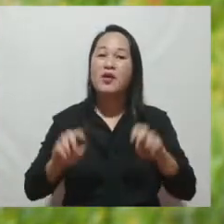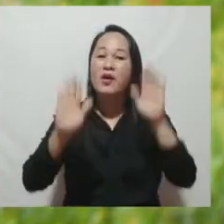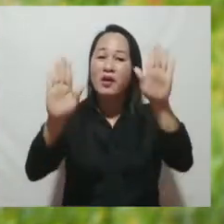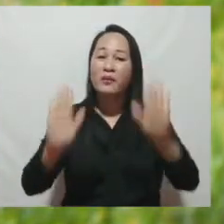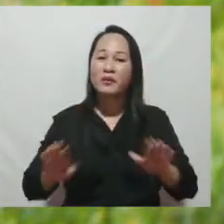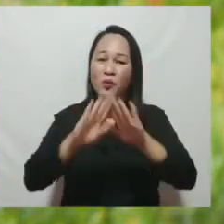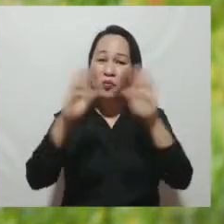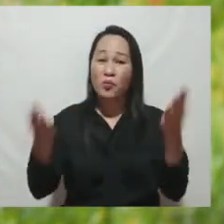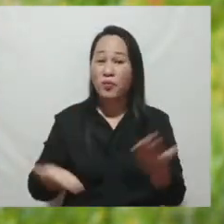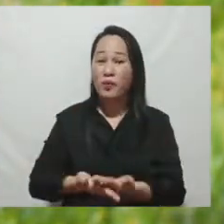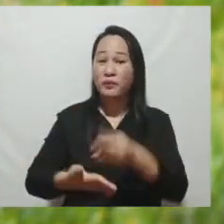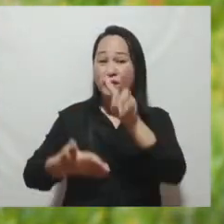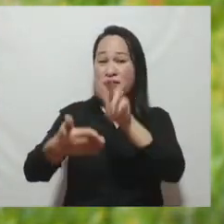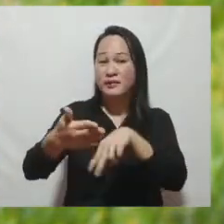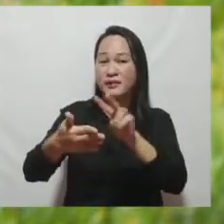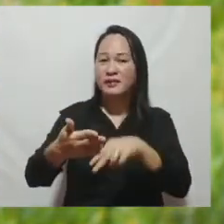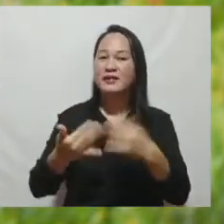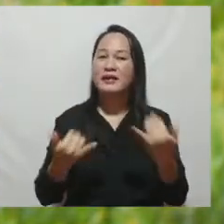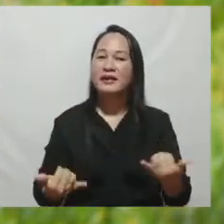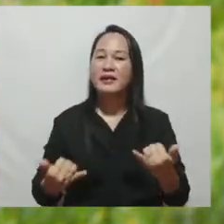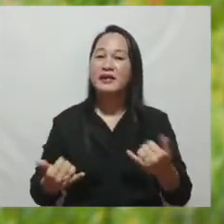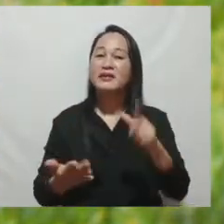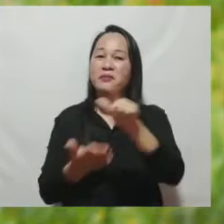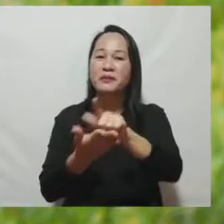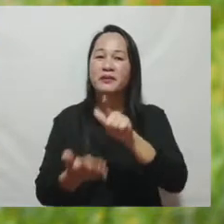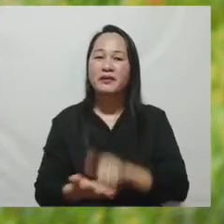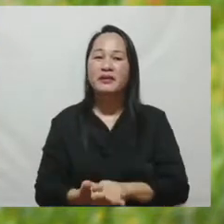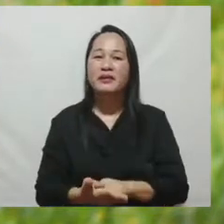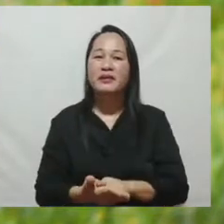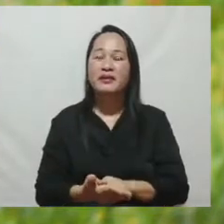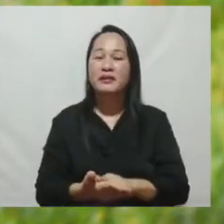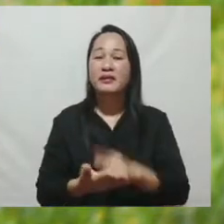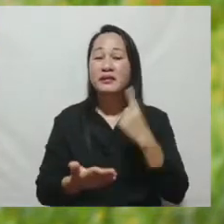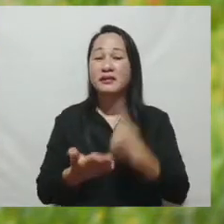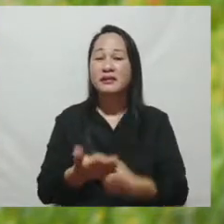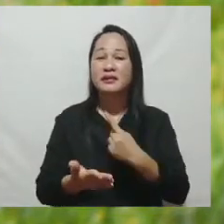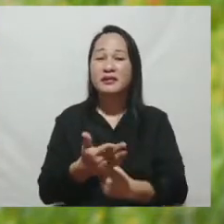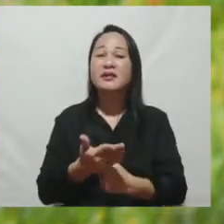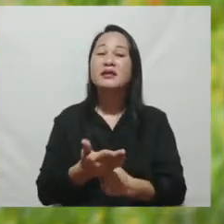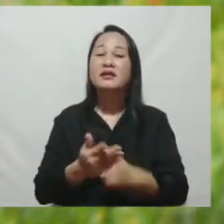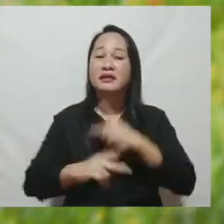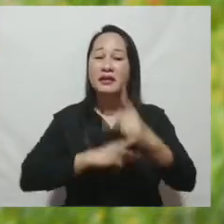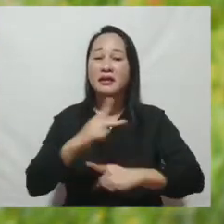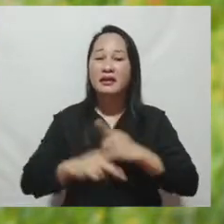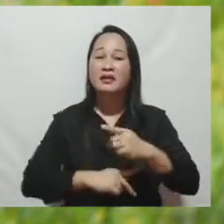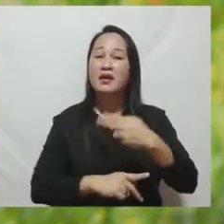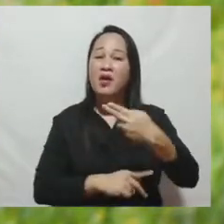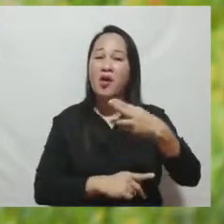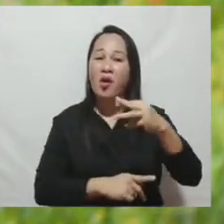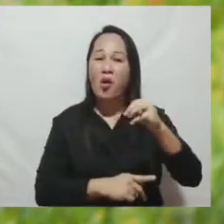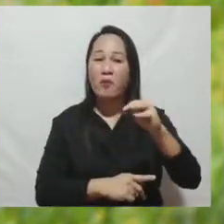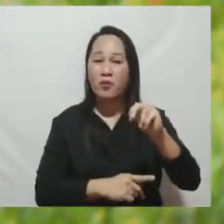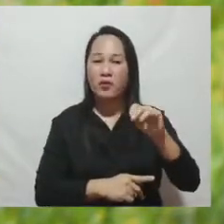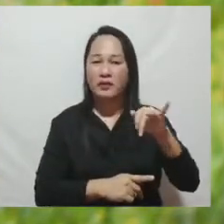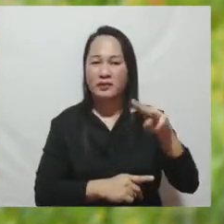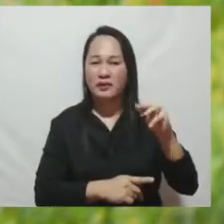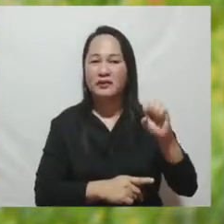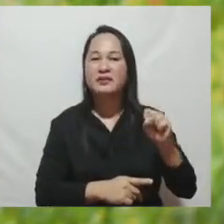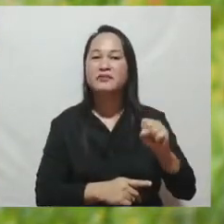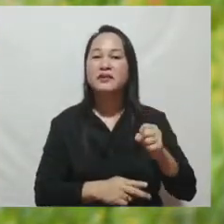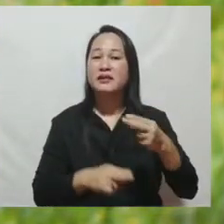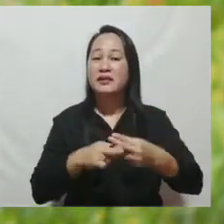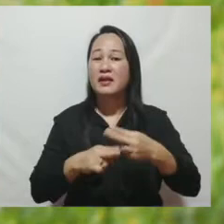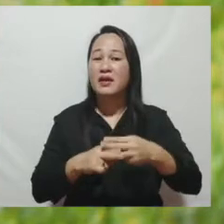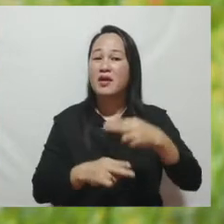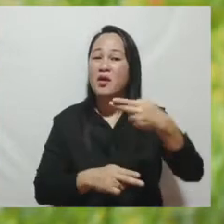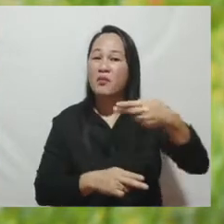the amazing world of reading. For today's episode, we will discuss a specific type of homonym called